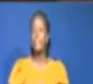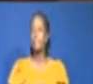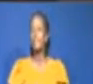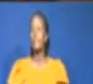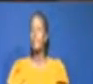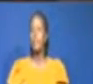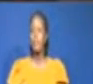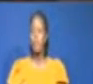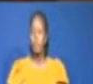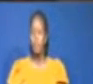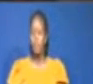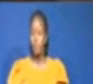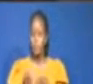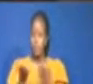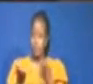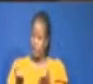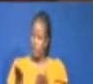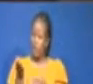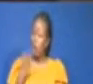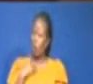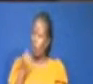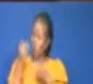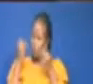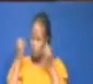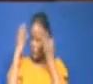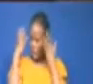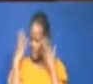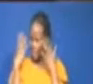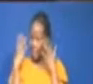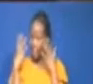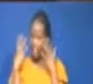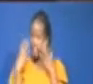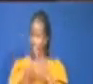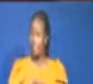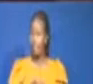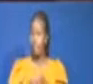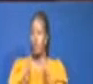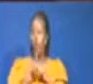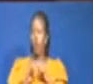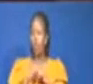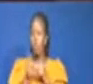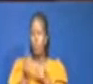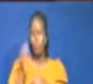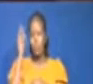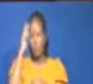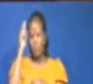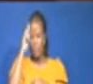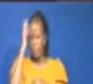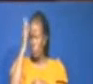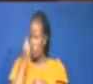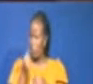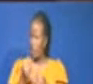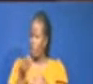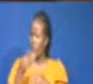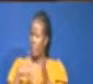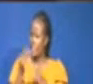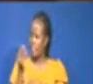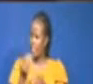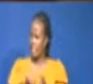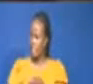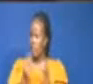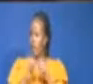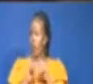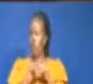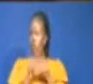Yes. I would like to understand, just following up, what was the reason for the sale, and what was the